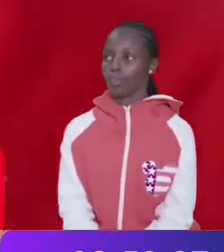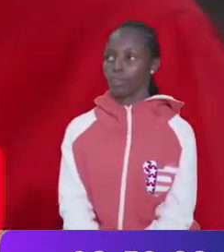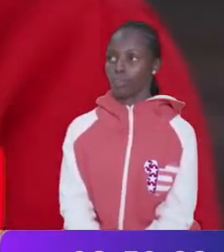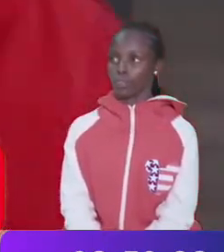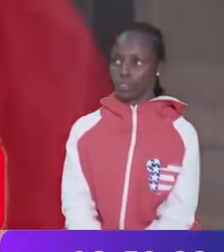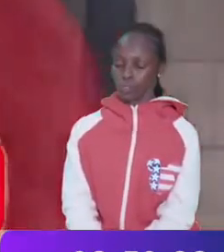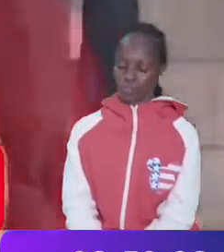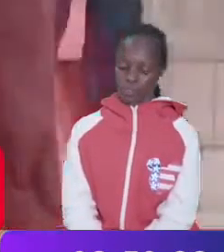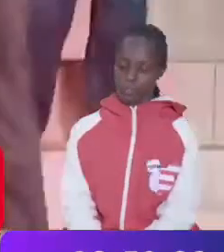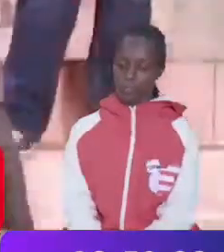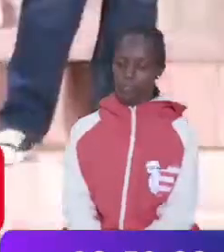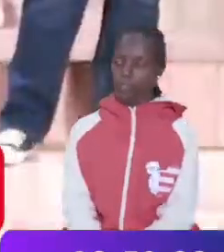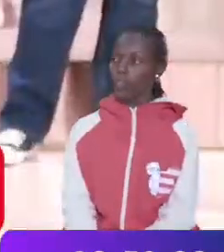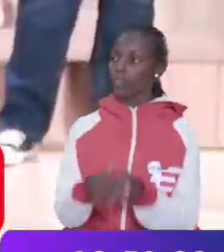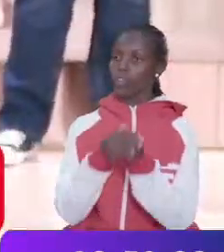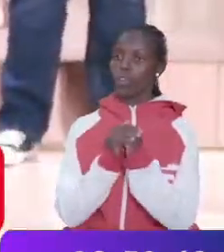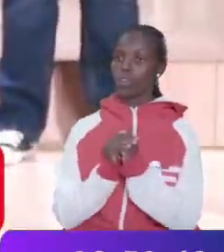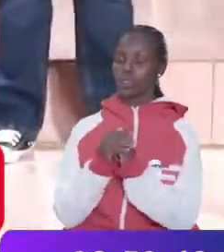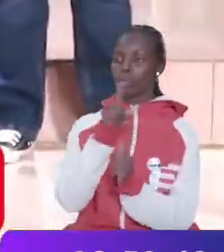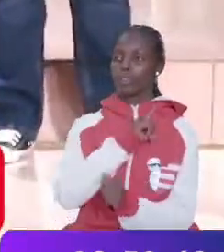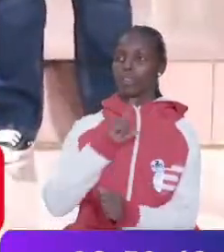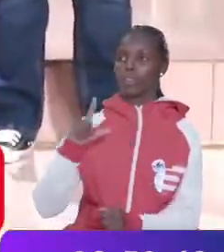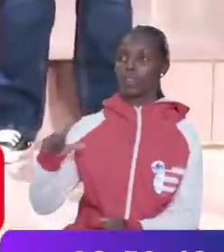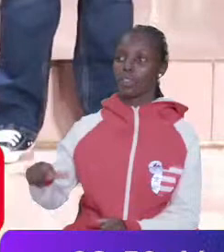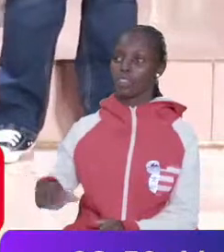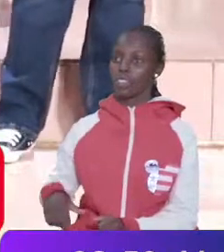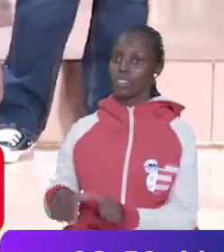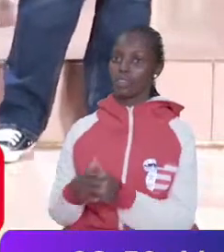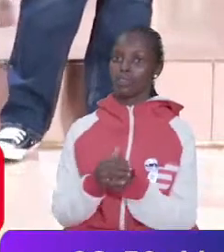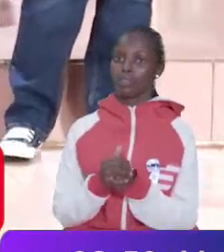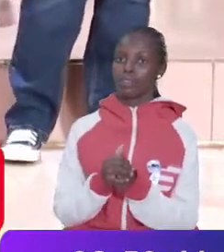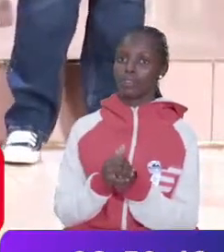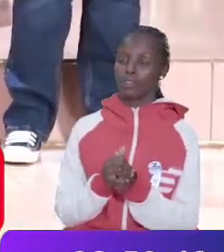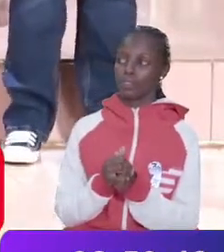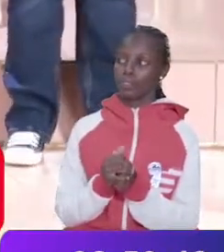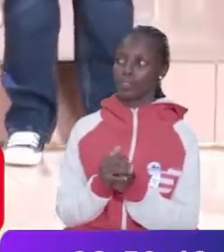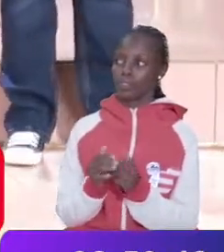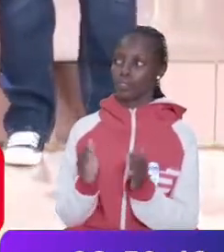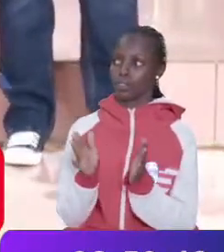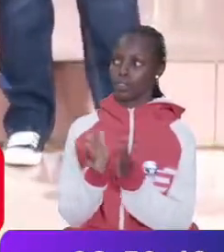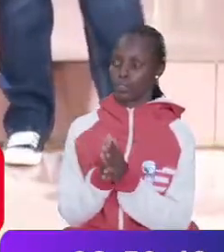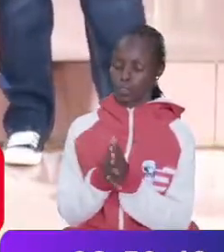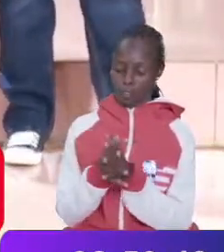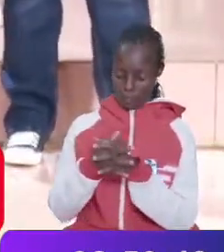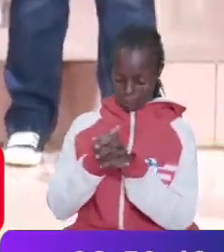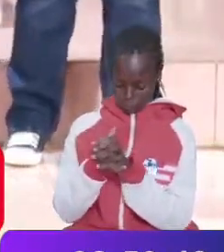Oh, yes, we worship you, Lord. We adore you. We bless your holy name.